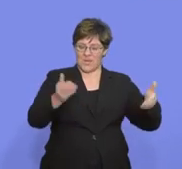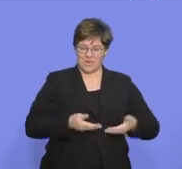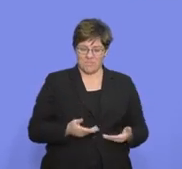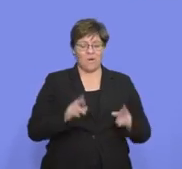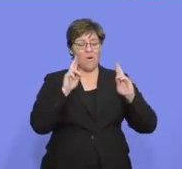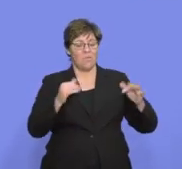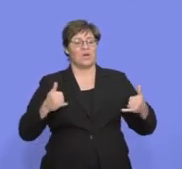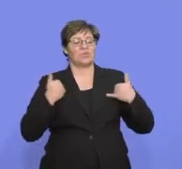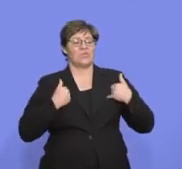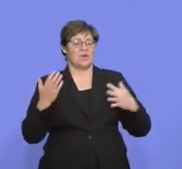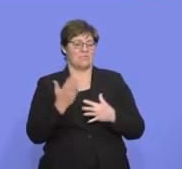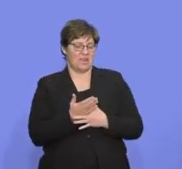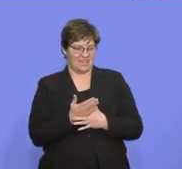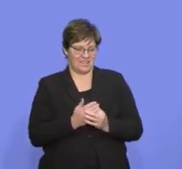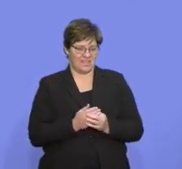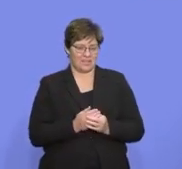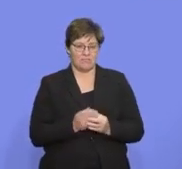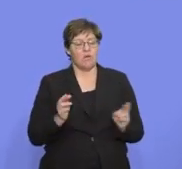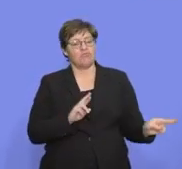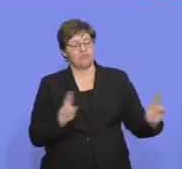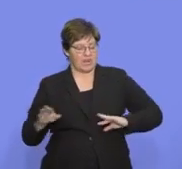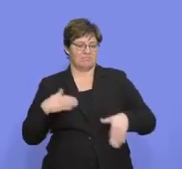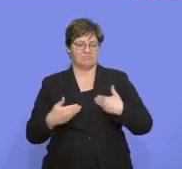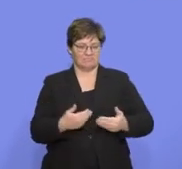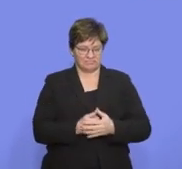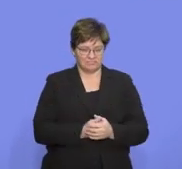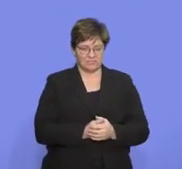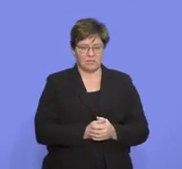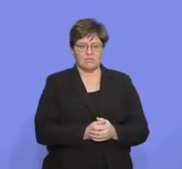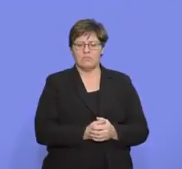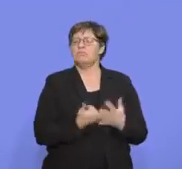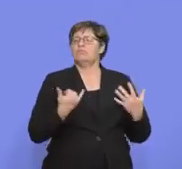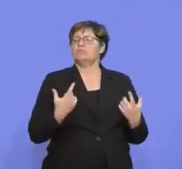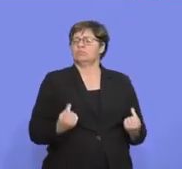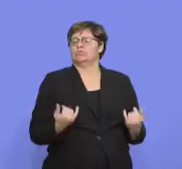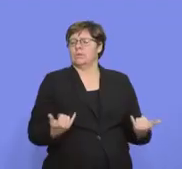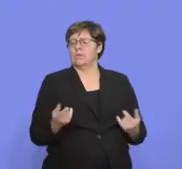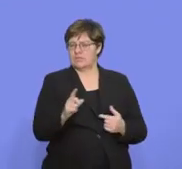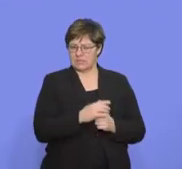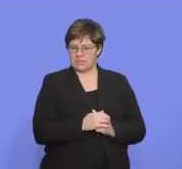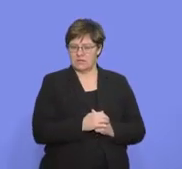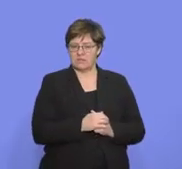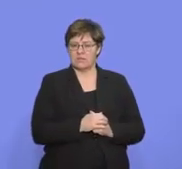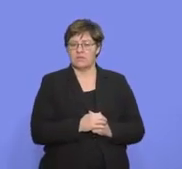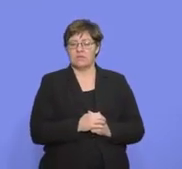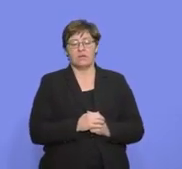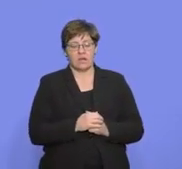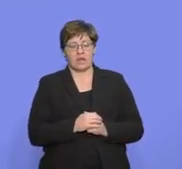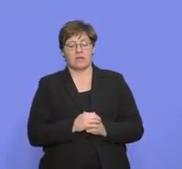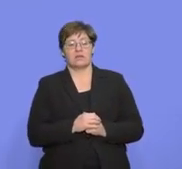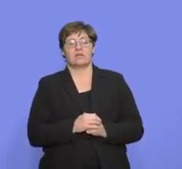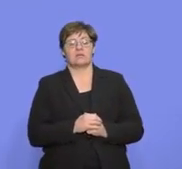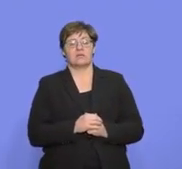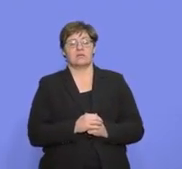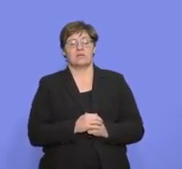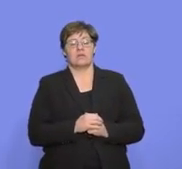Welcome back. I hope you enjoyed your little break and you are ready to go. So what are we going to be doing now? We have done the